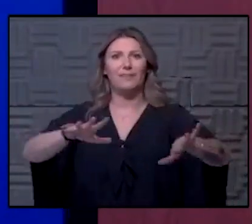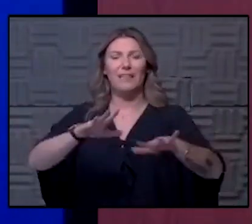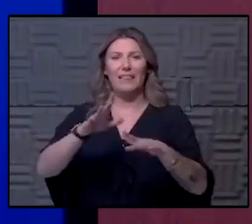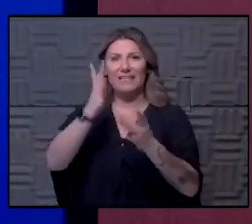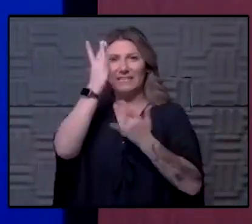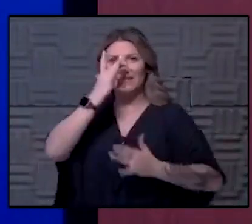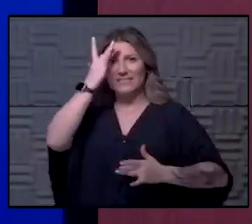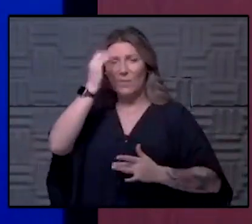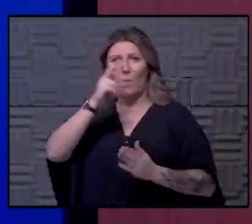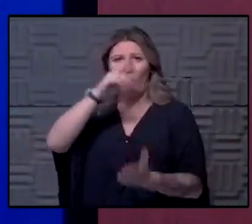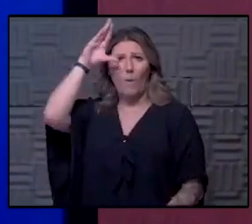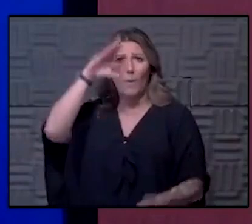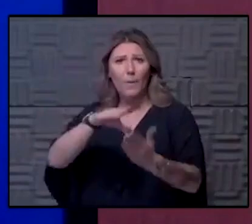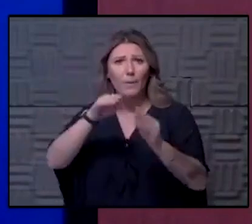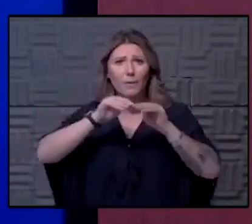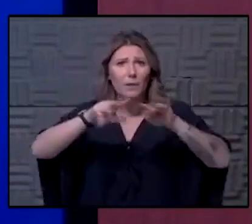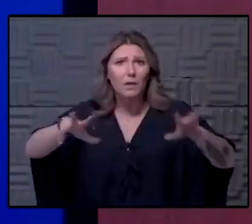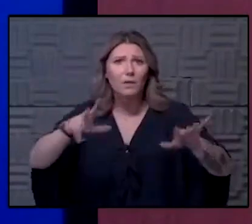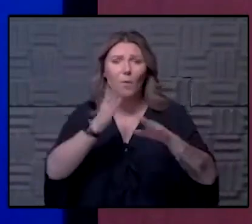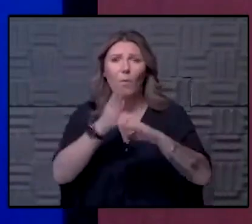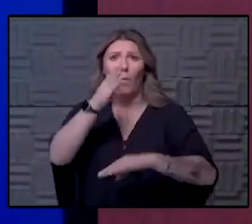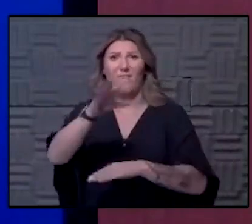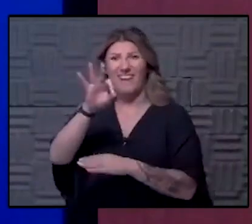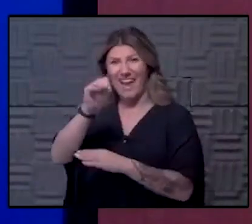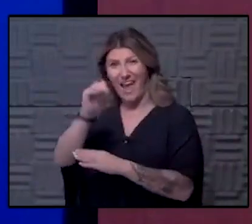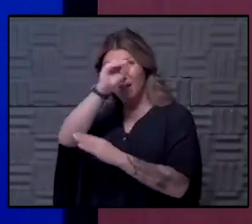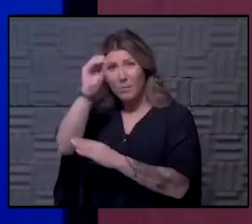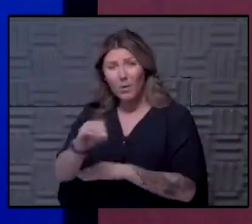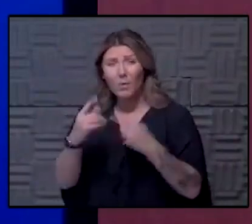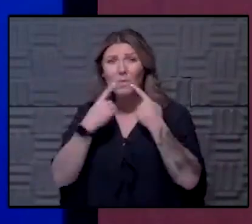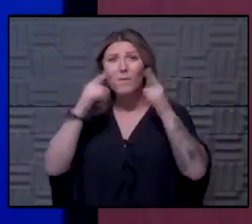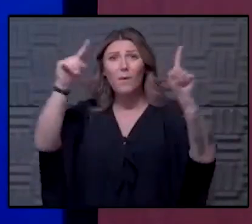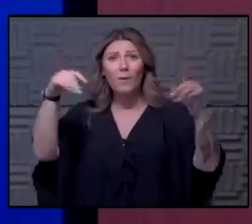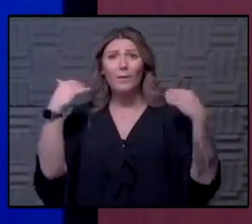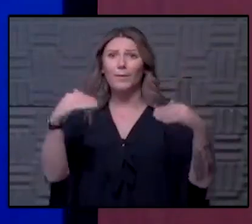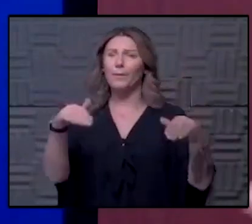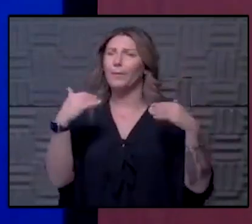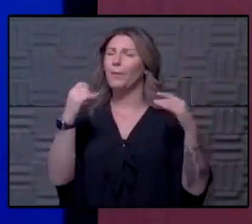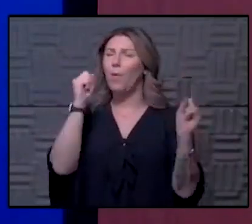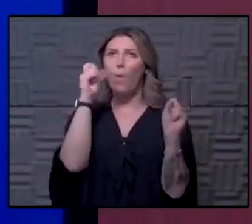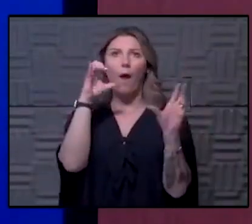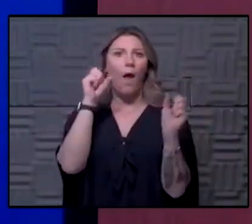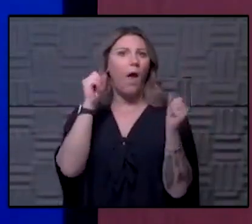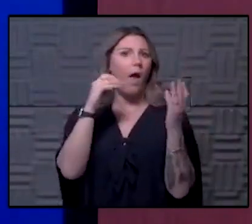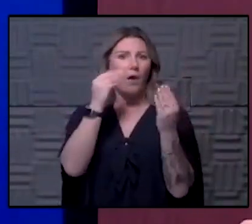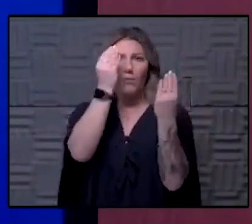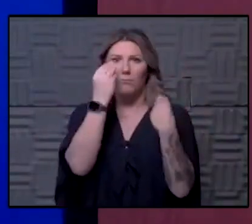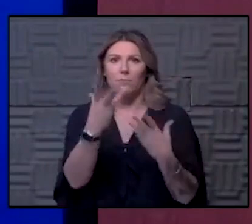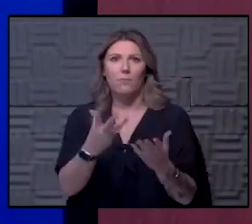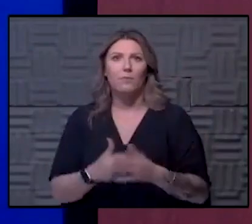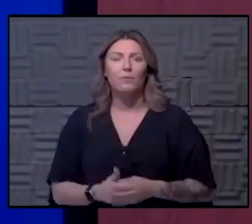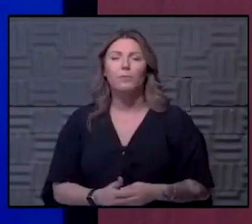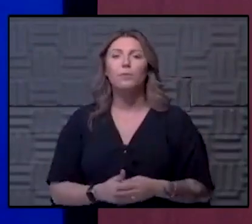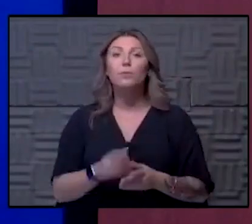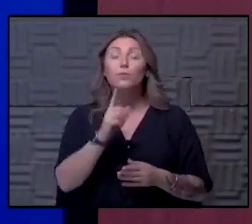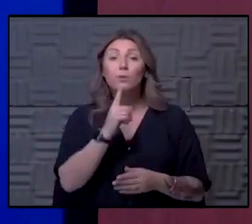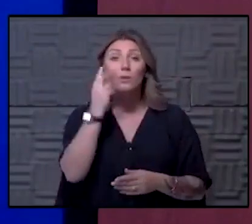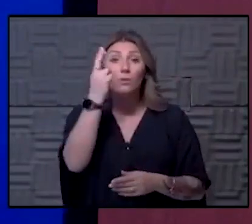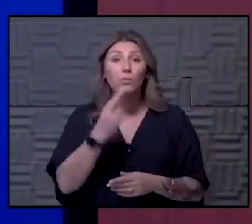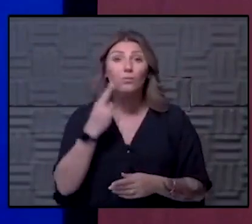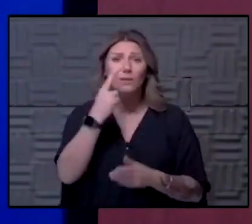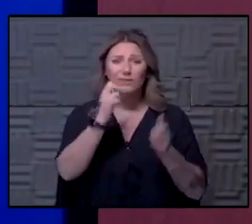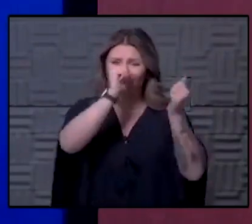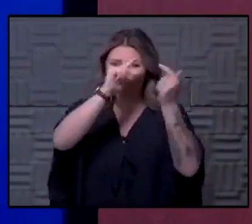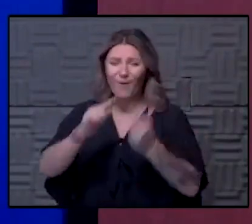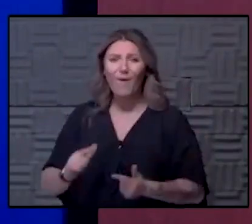the reduction of transmission is over 90%. So that is remarkable data, and I think really should be the reason all of